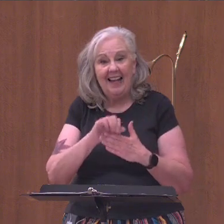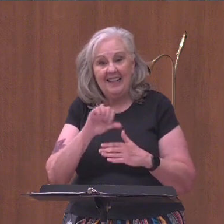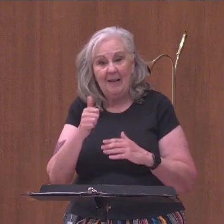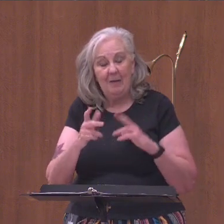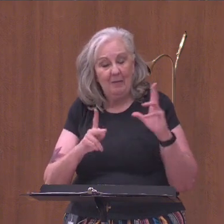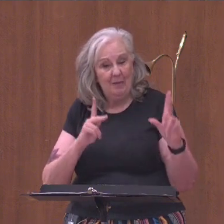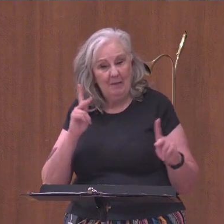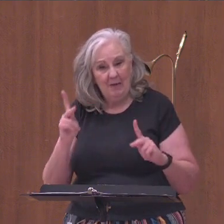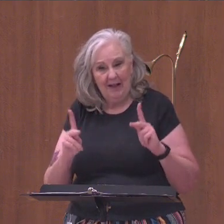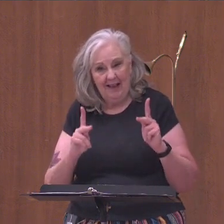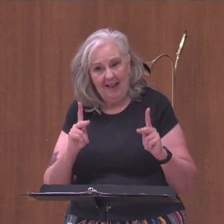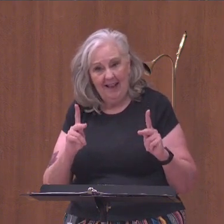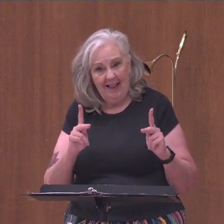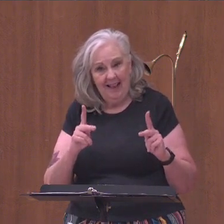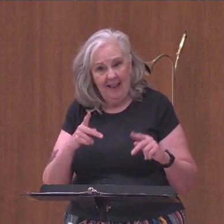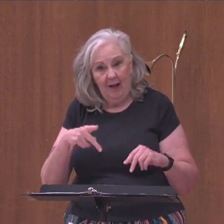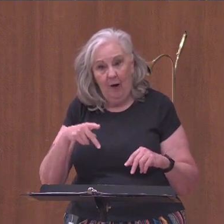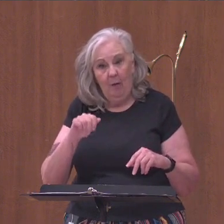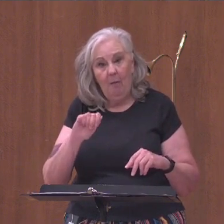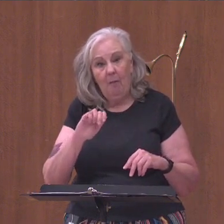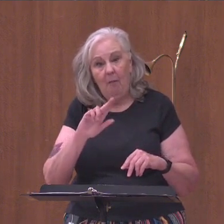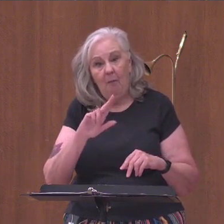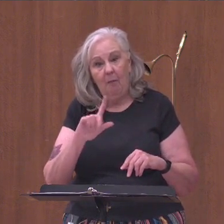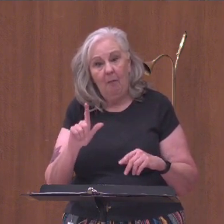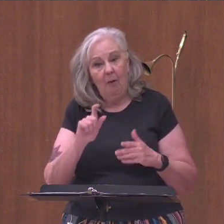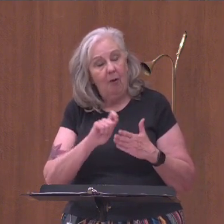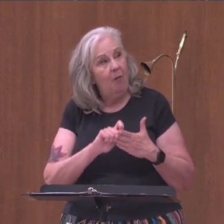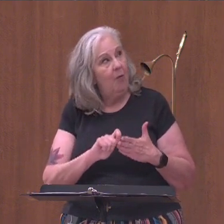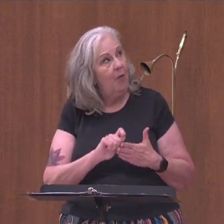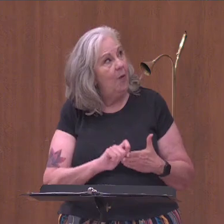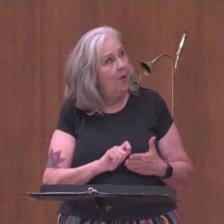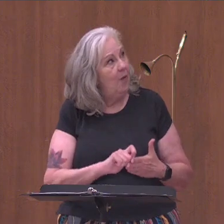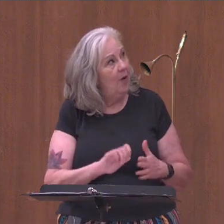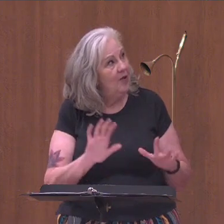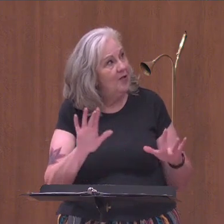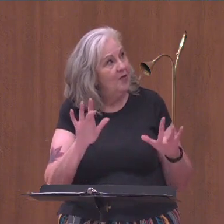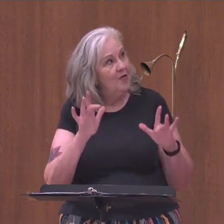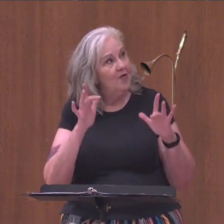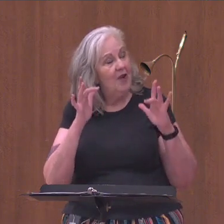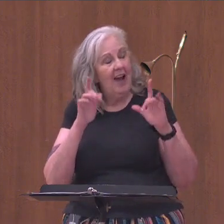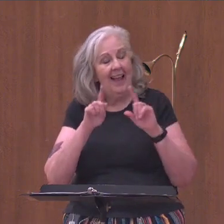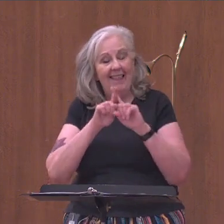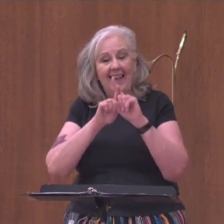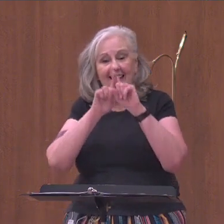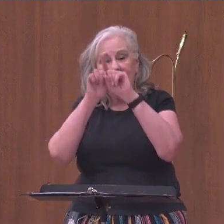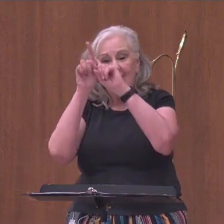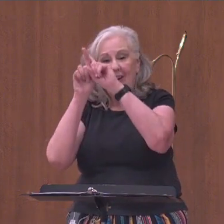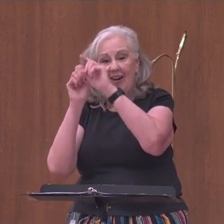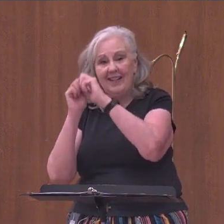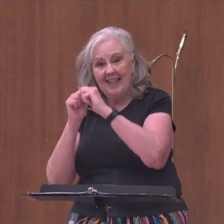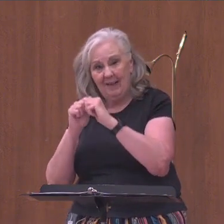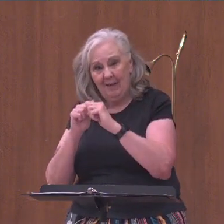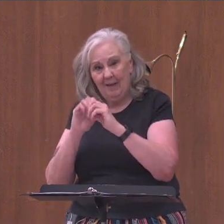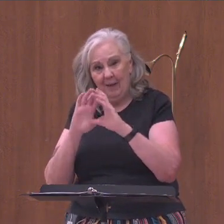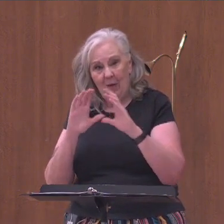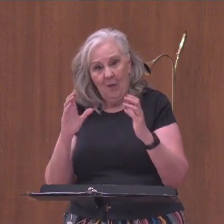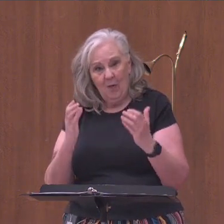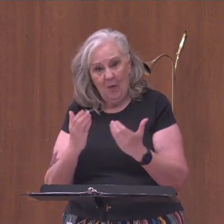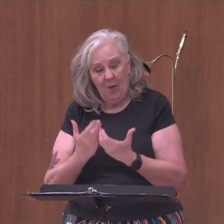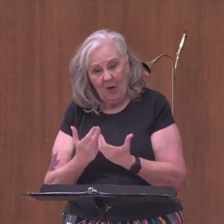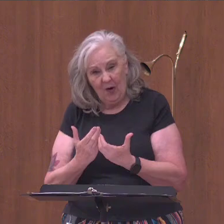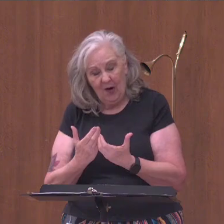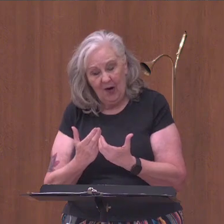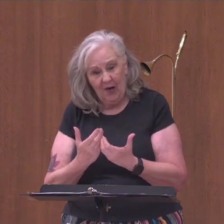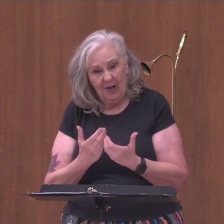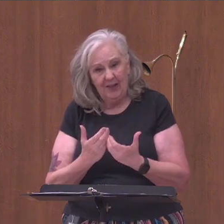others. Paul wrote to the Philippians, shine like stars in the world, holding fast to the